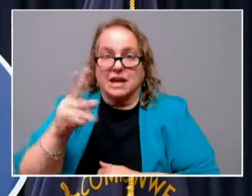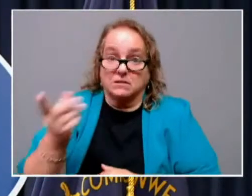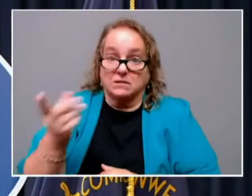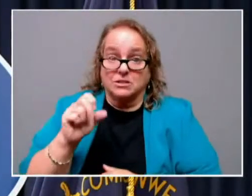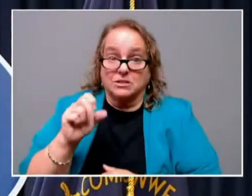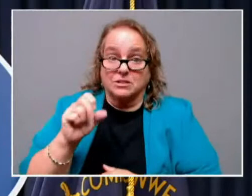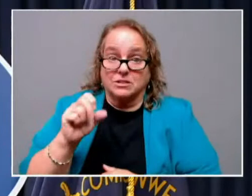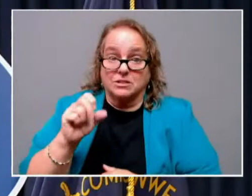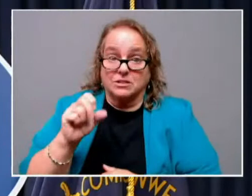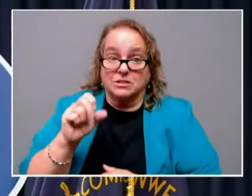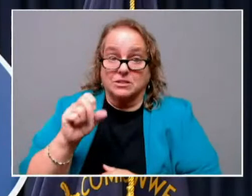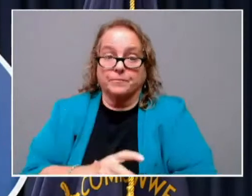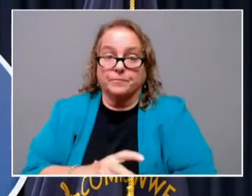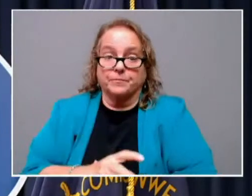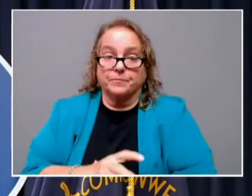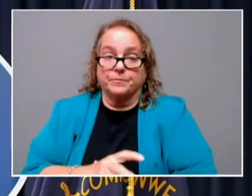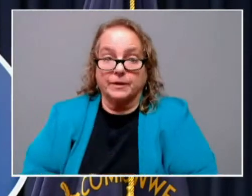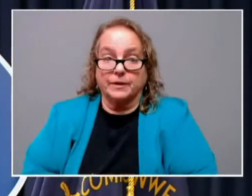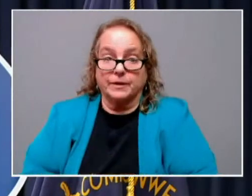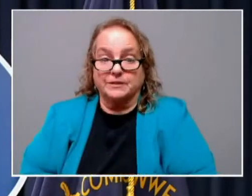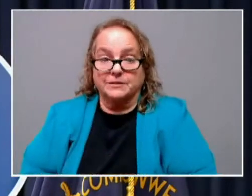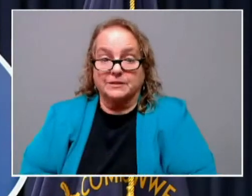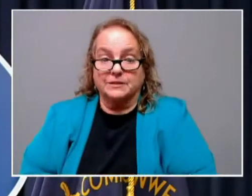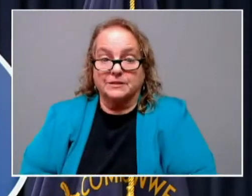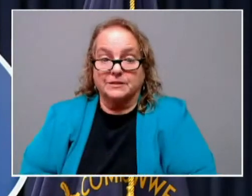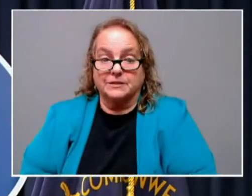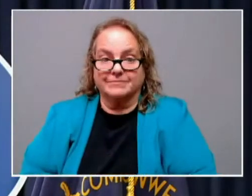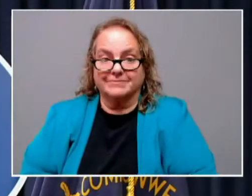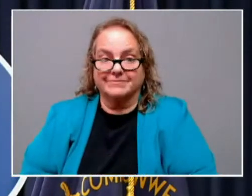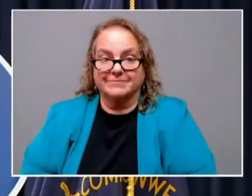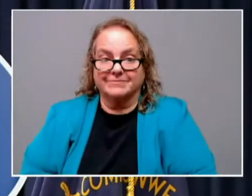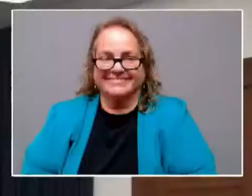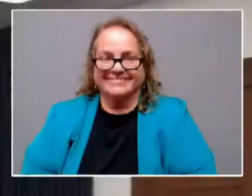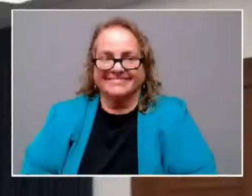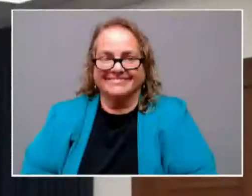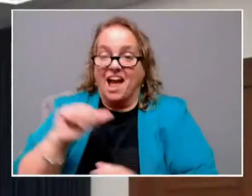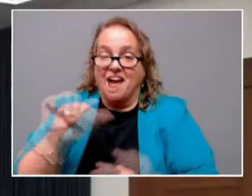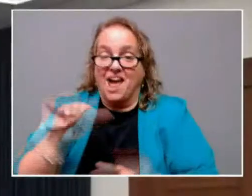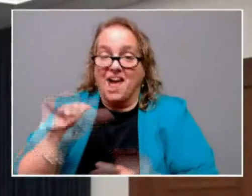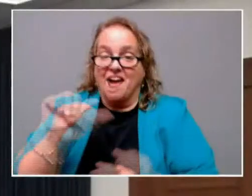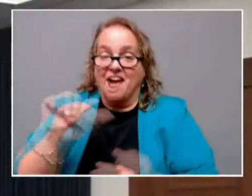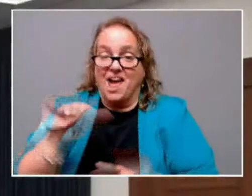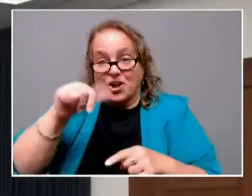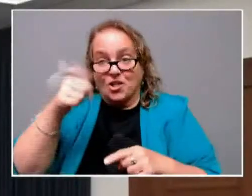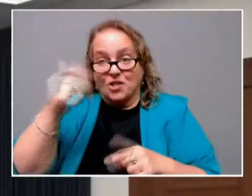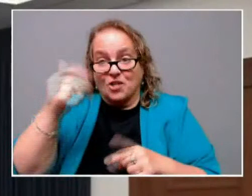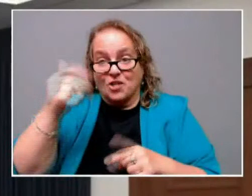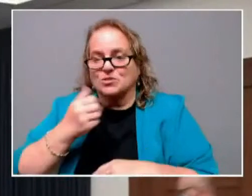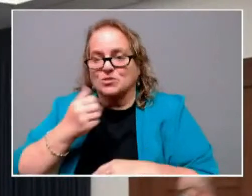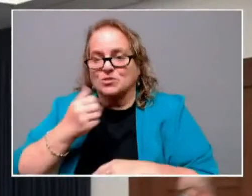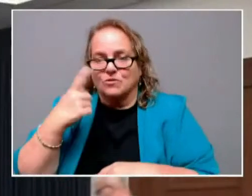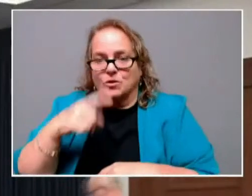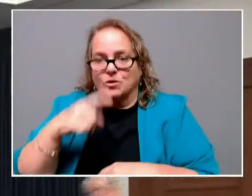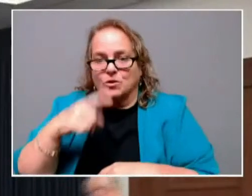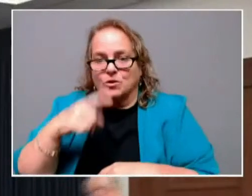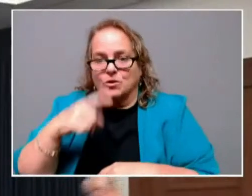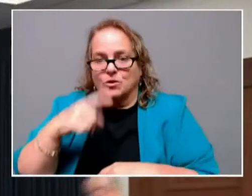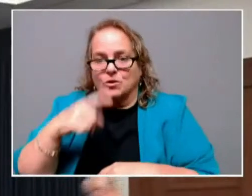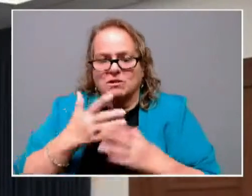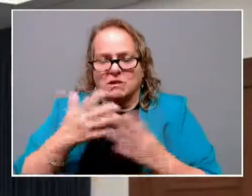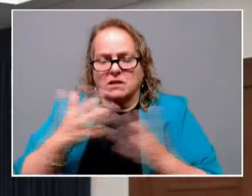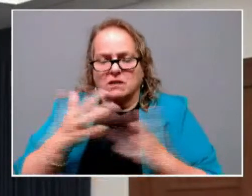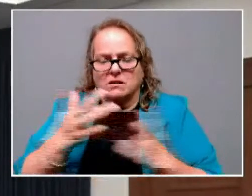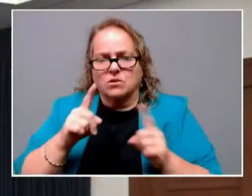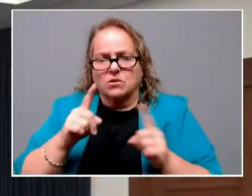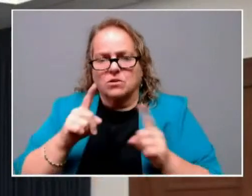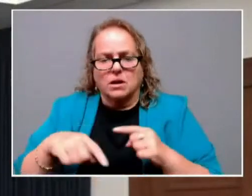right. A question for anybody else is a good thing for me. Okay. lot of talk lately about a twindemic. In other